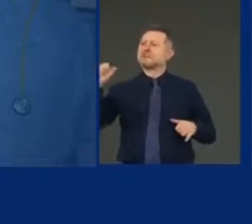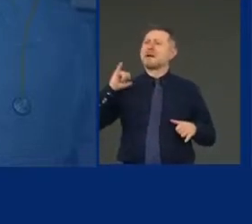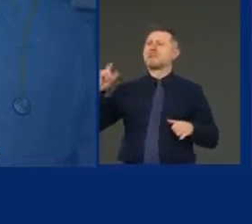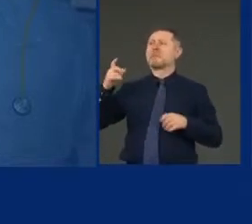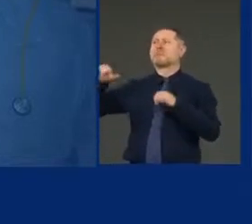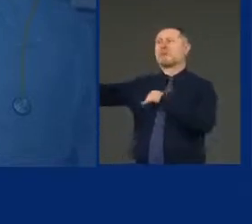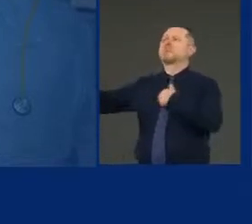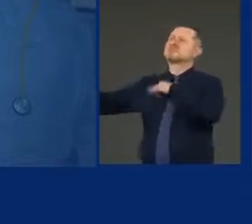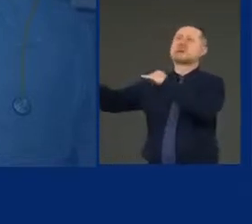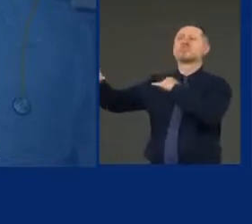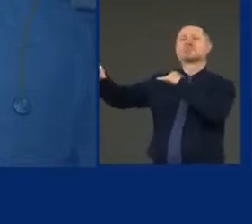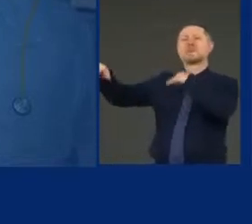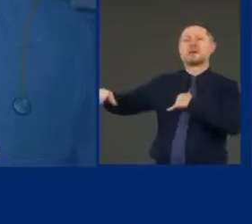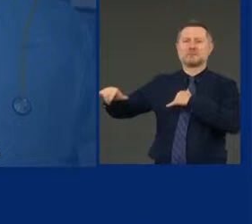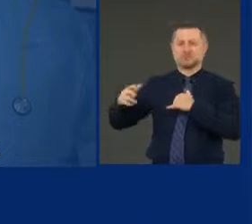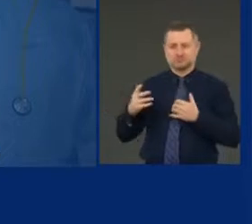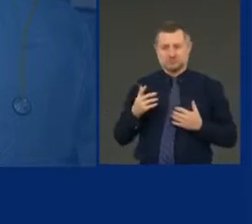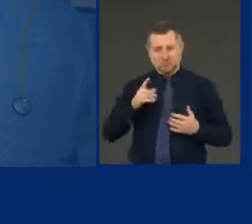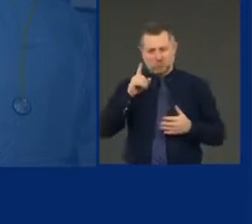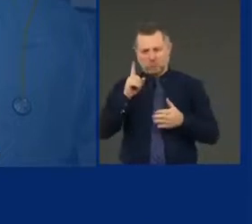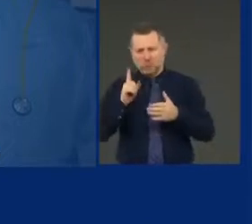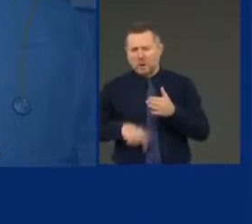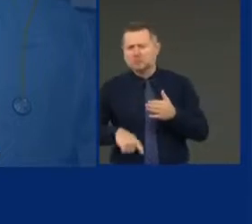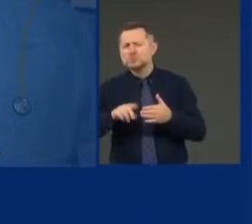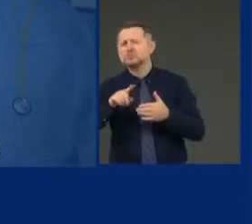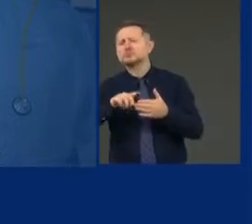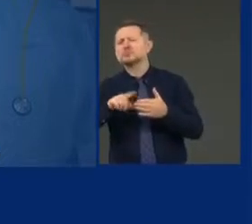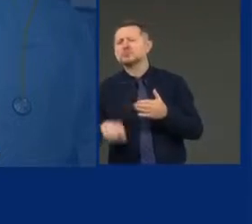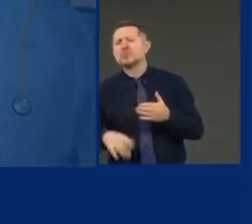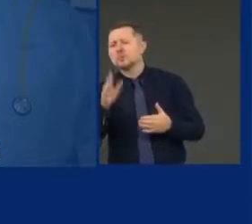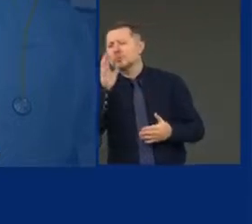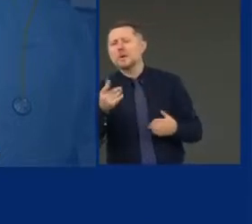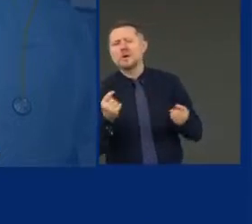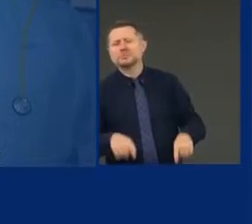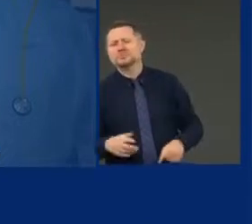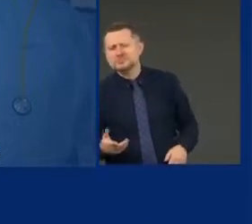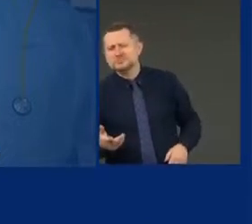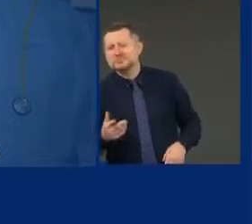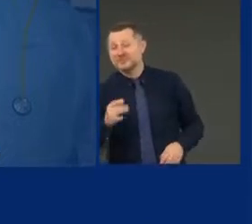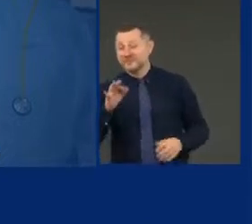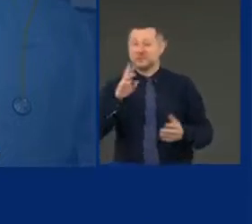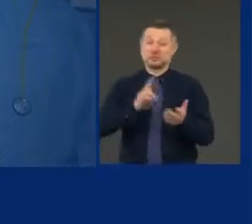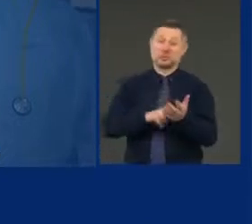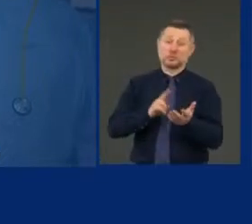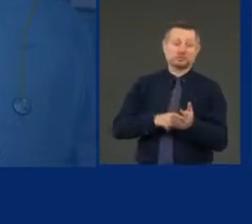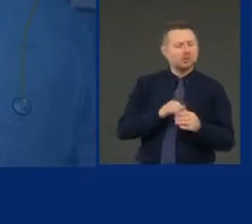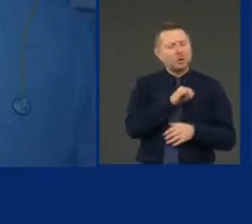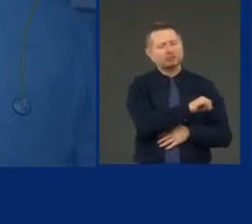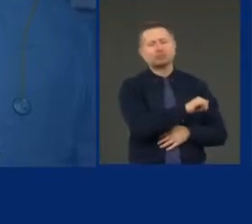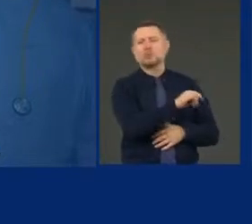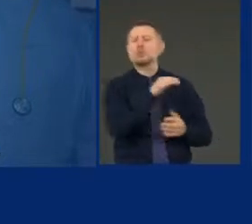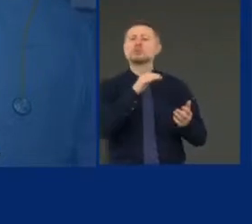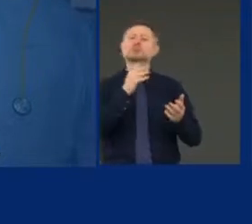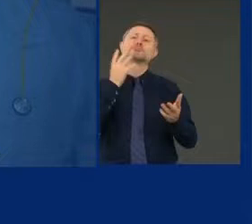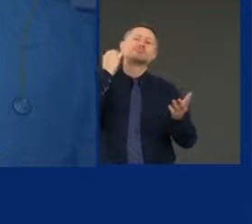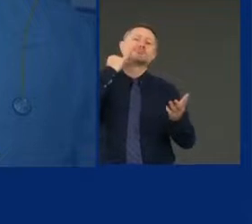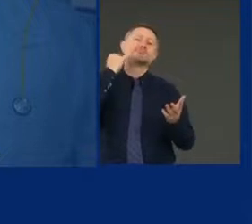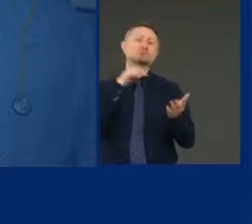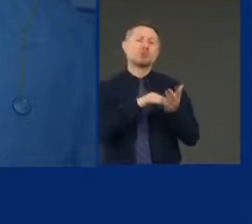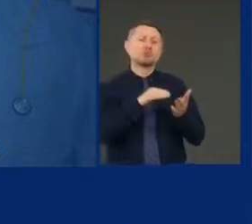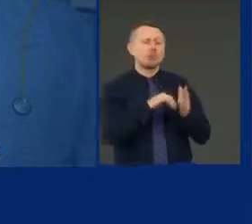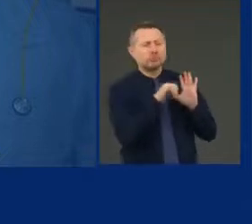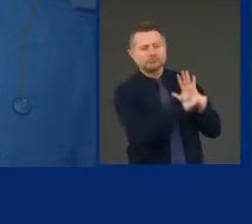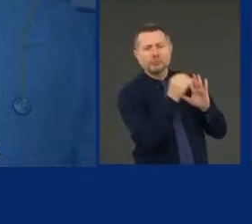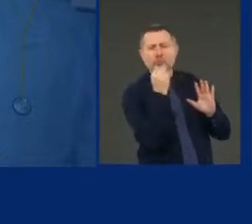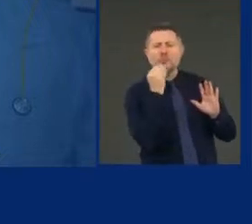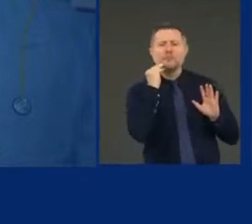else. What would have happened if the nurses didn't show up and the doctors didn't show up and the bus drivers